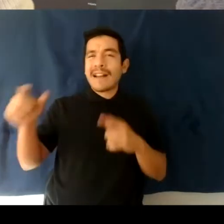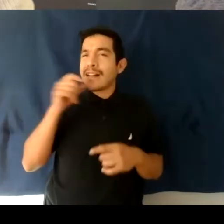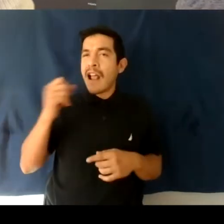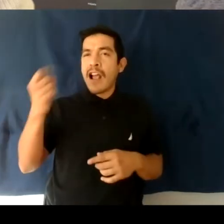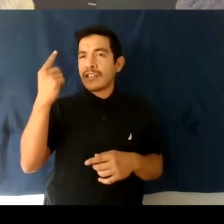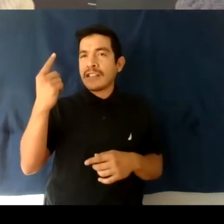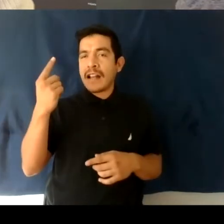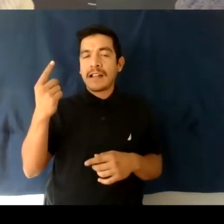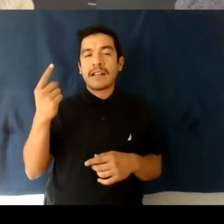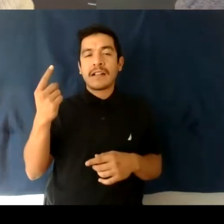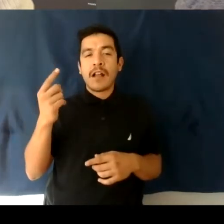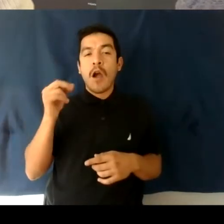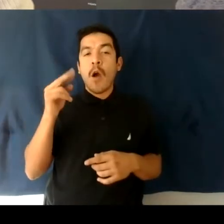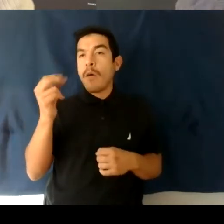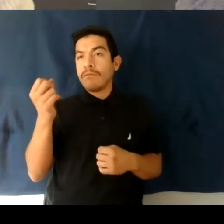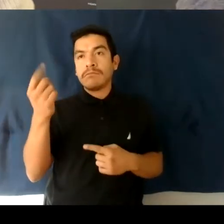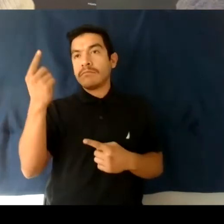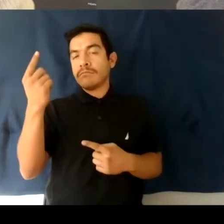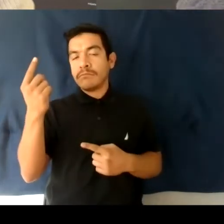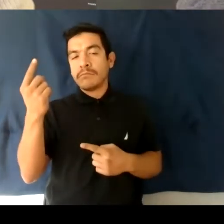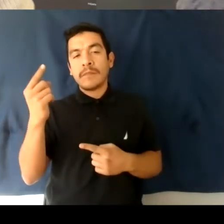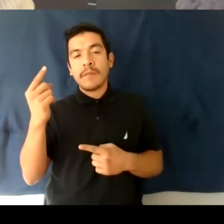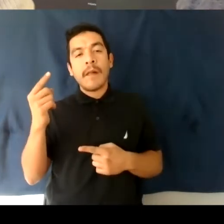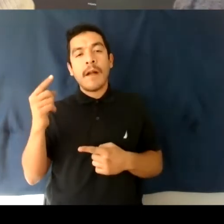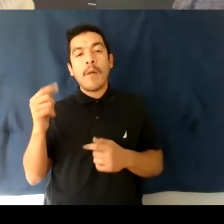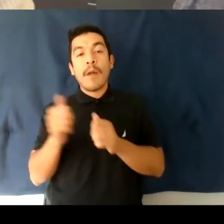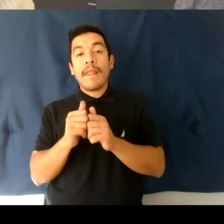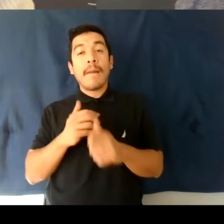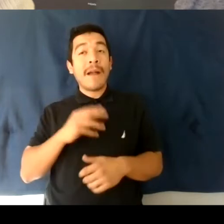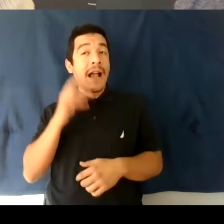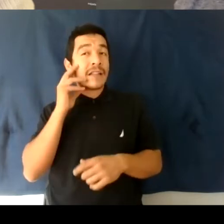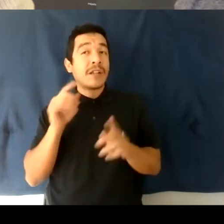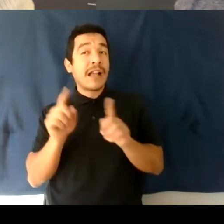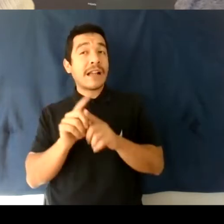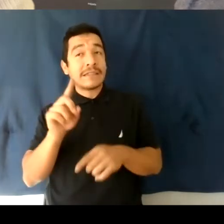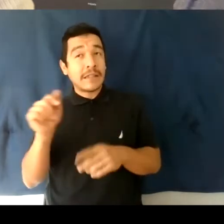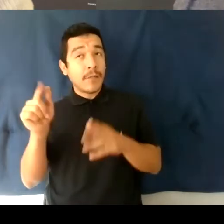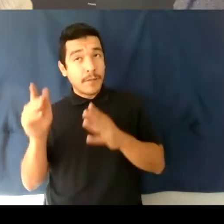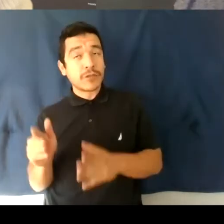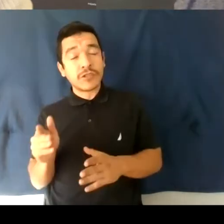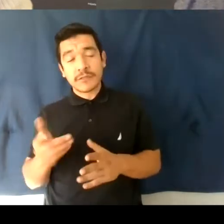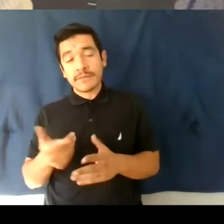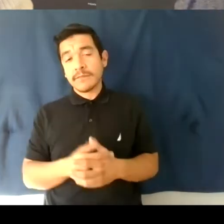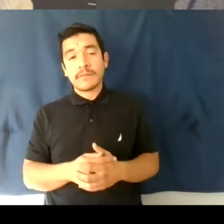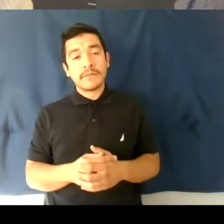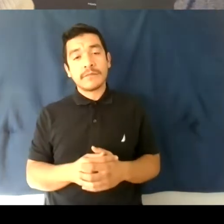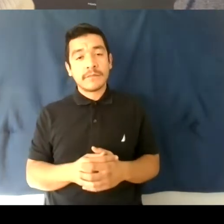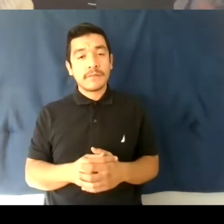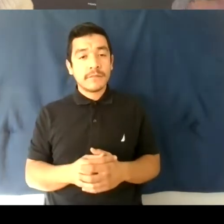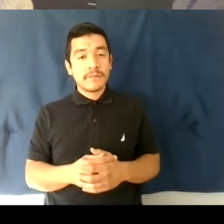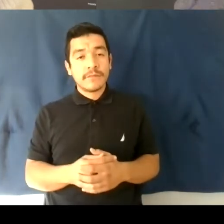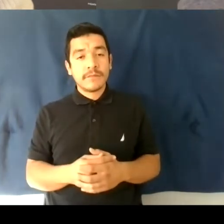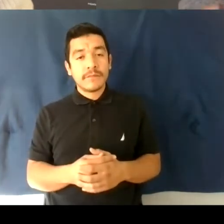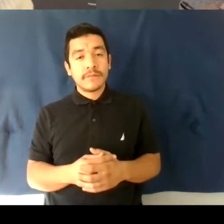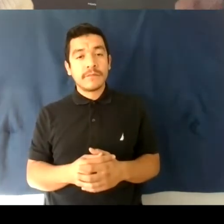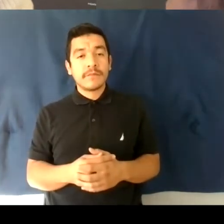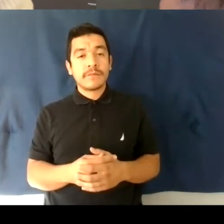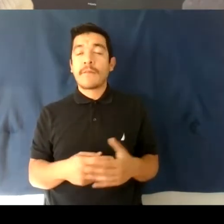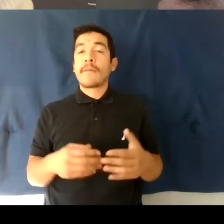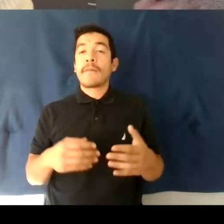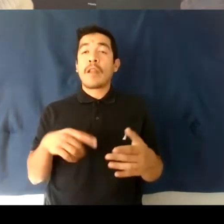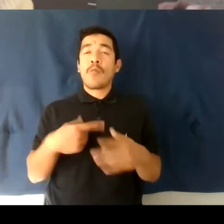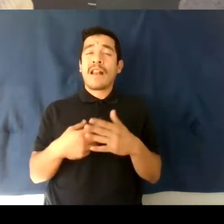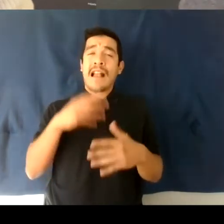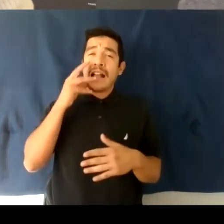understanding or grasping or empathizing enough with my experience of being disabled. And so being in those rooms